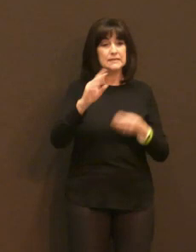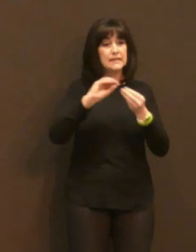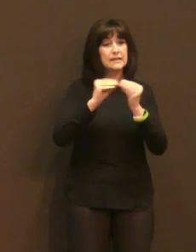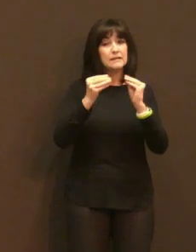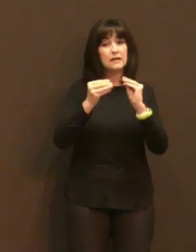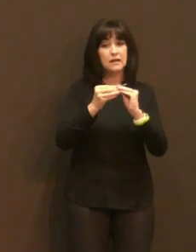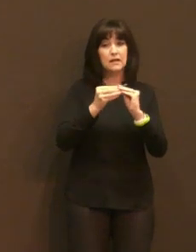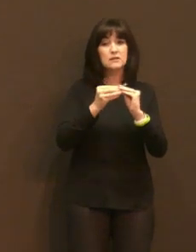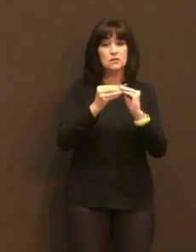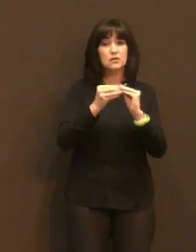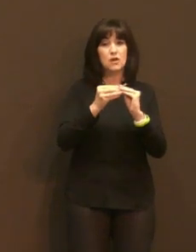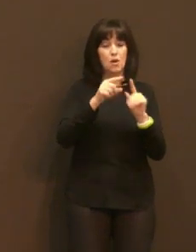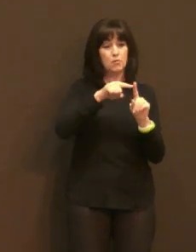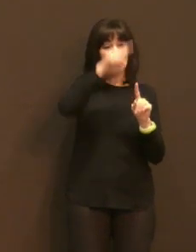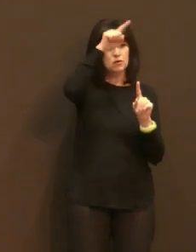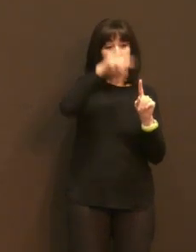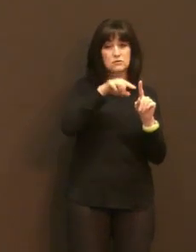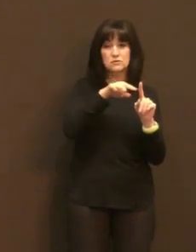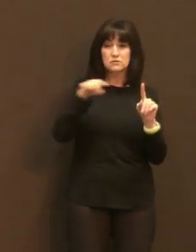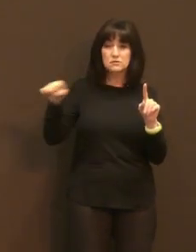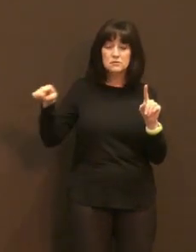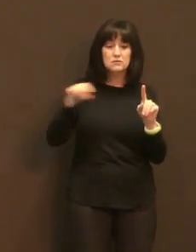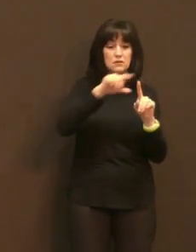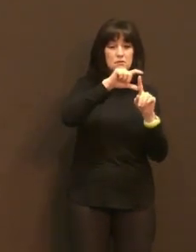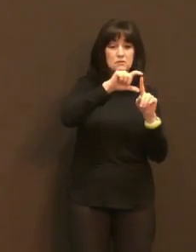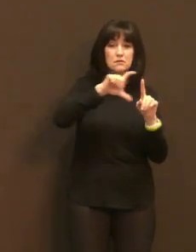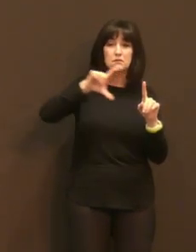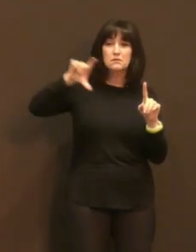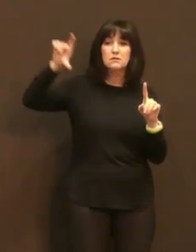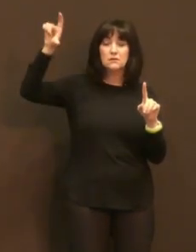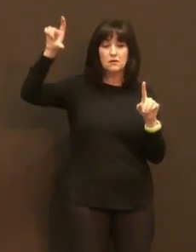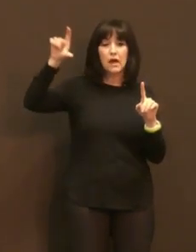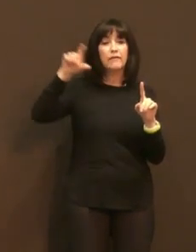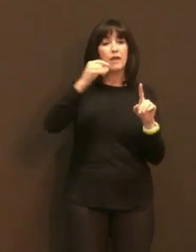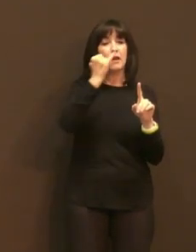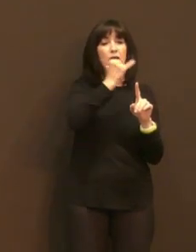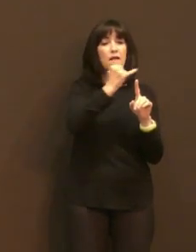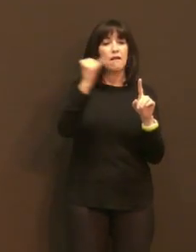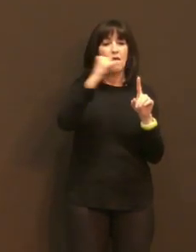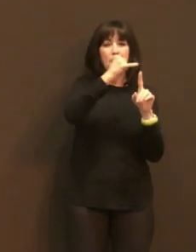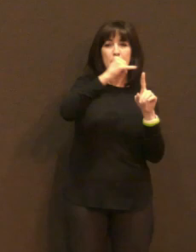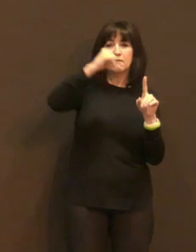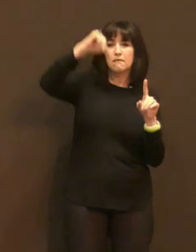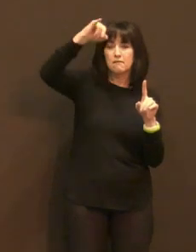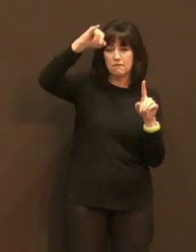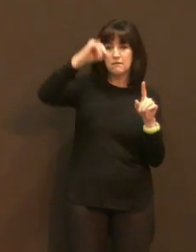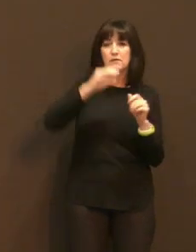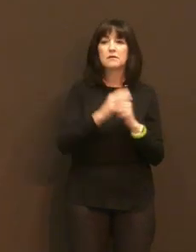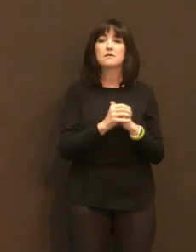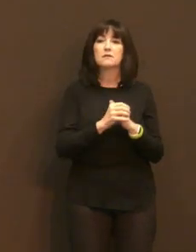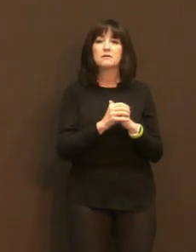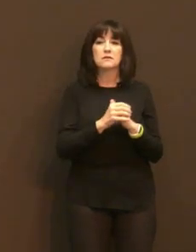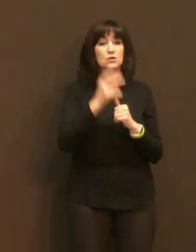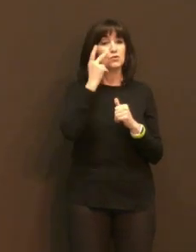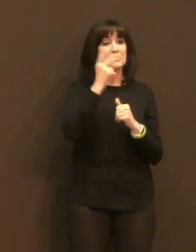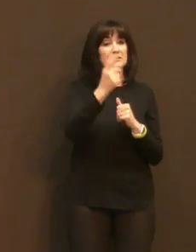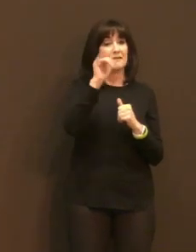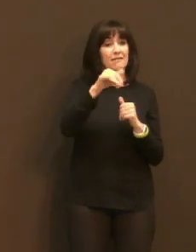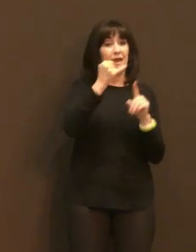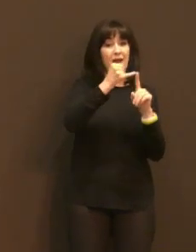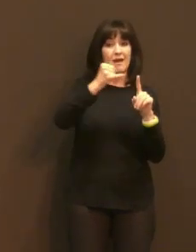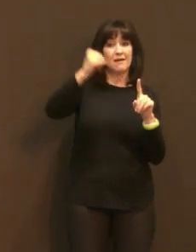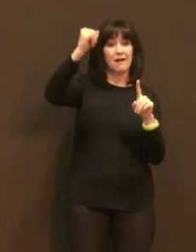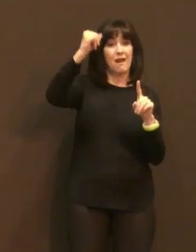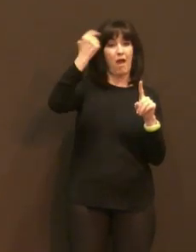see there the descriptions of the various lines, but the first line that stands out by itself was one of